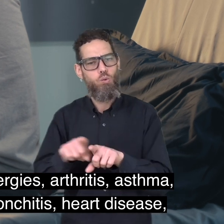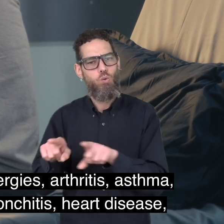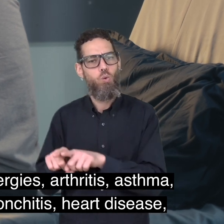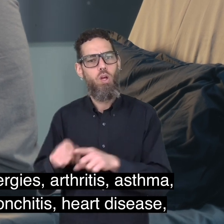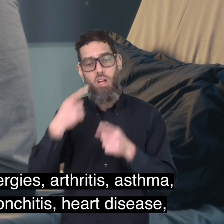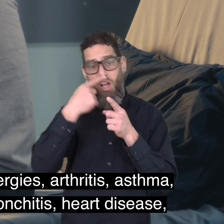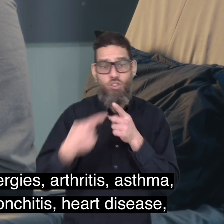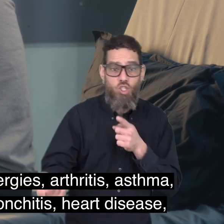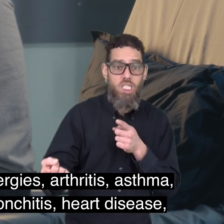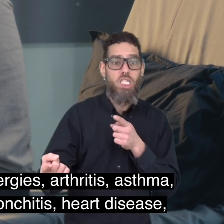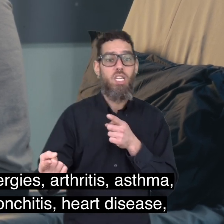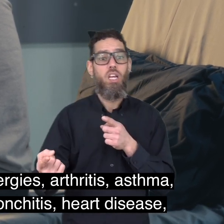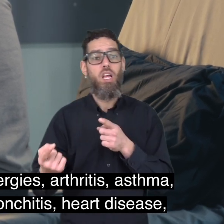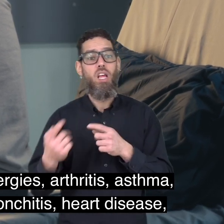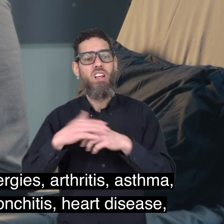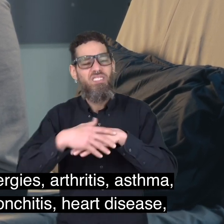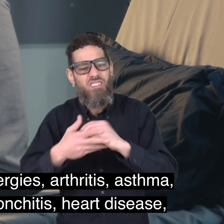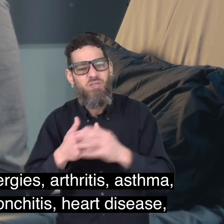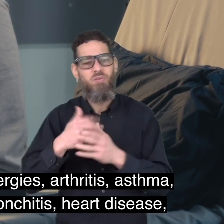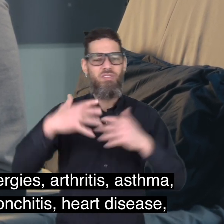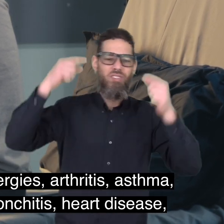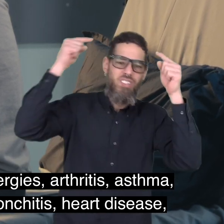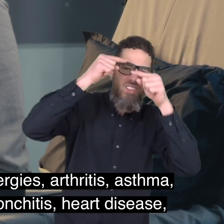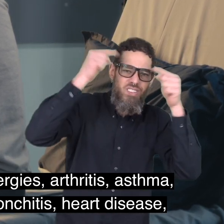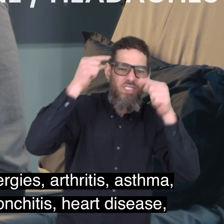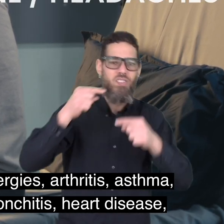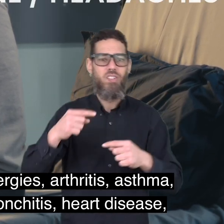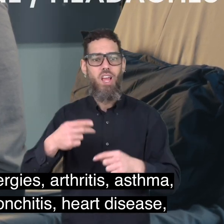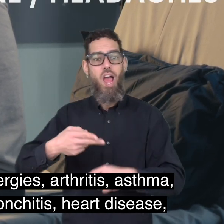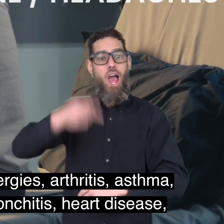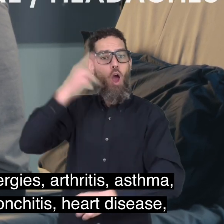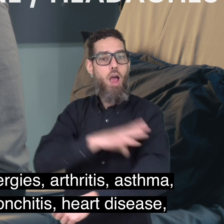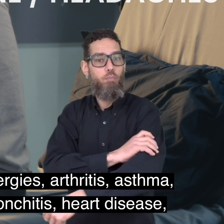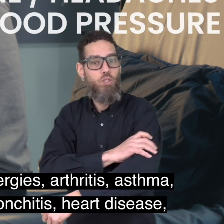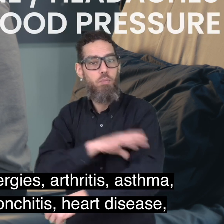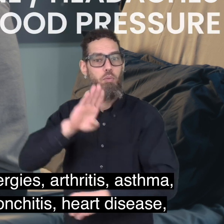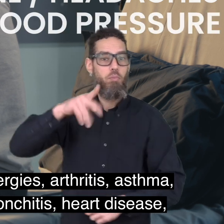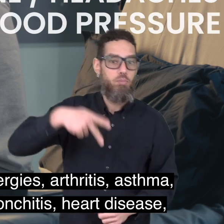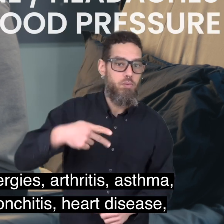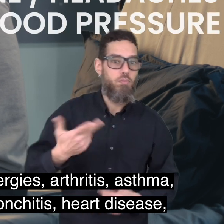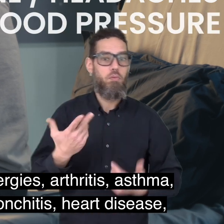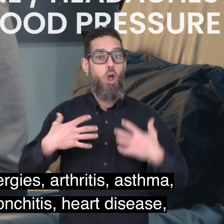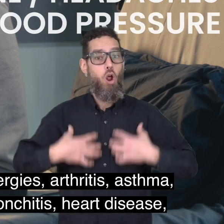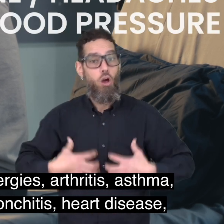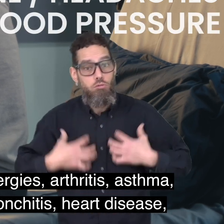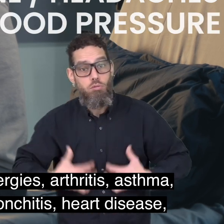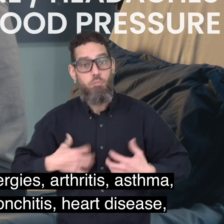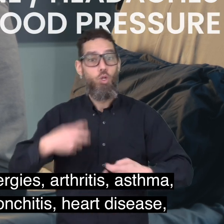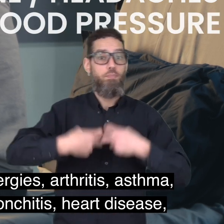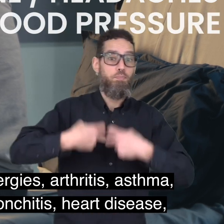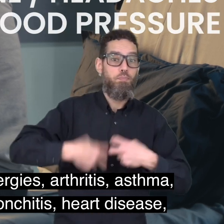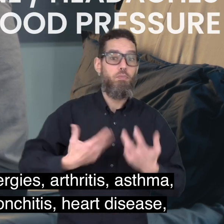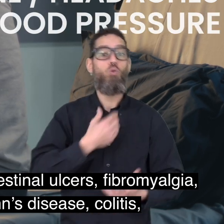with MCS to also have allergies, arthritis, asthma, migraine or headaches, high blood pressure, chronic